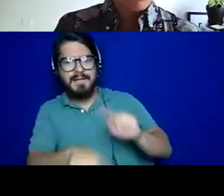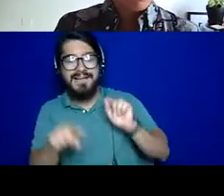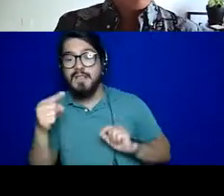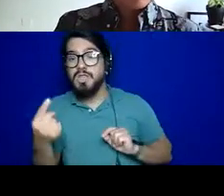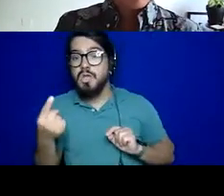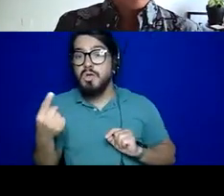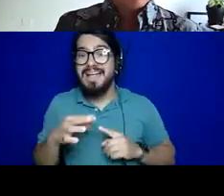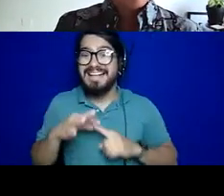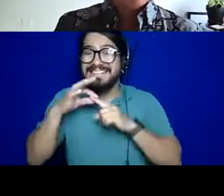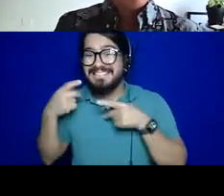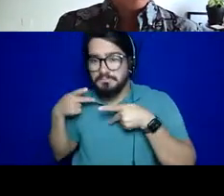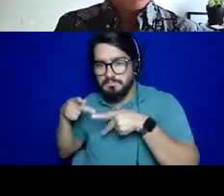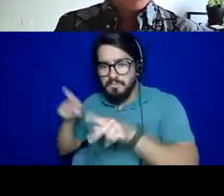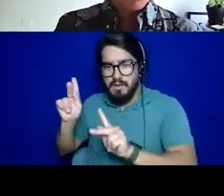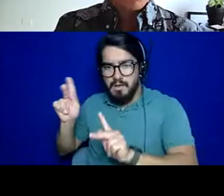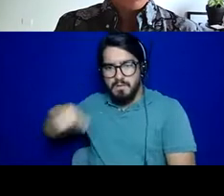that.